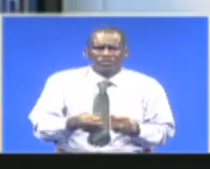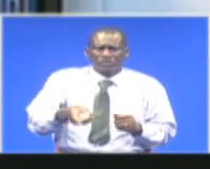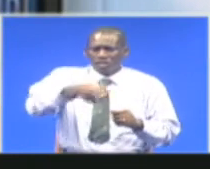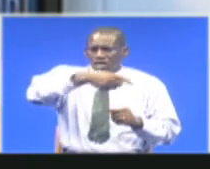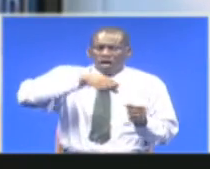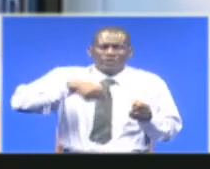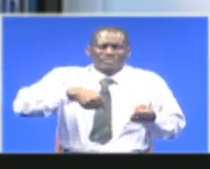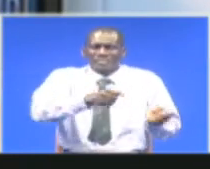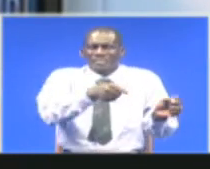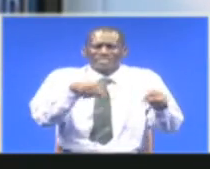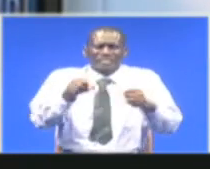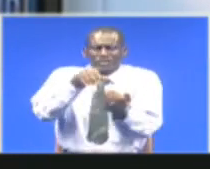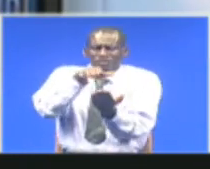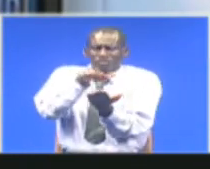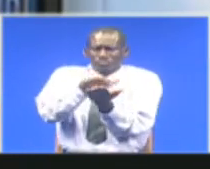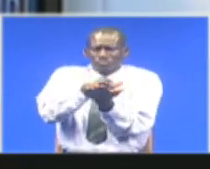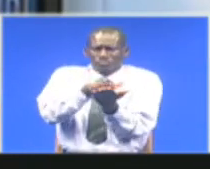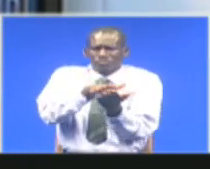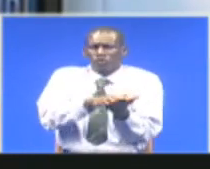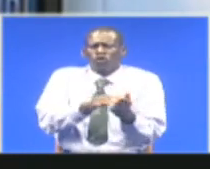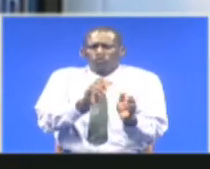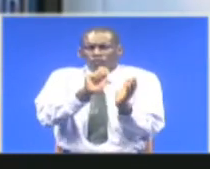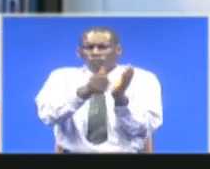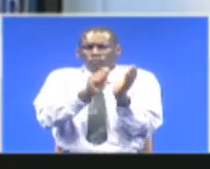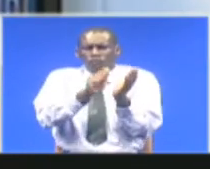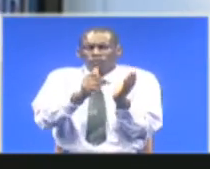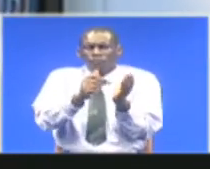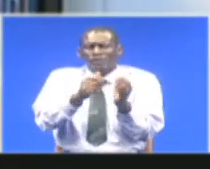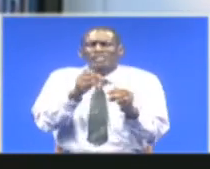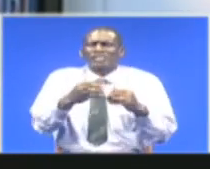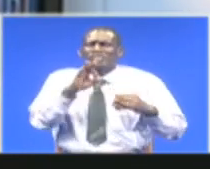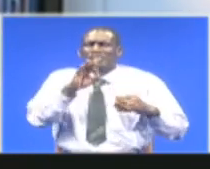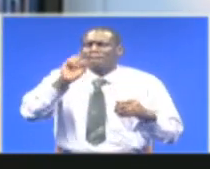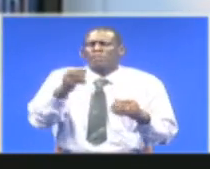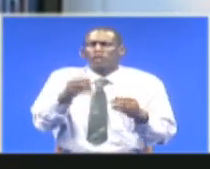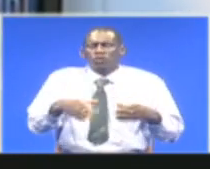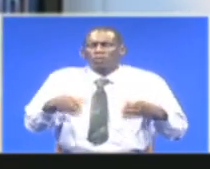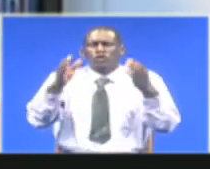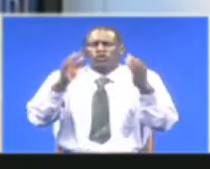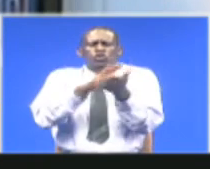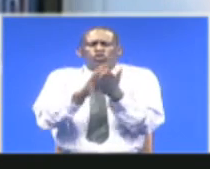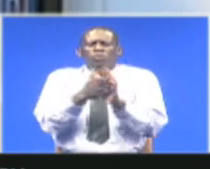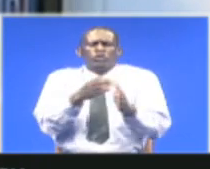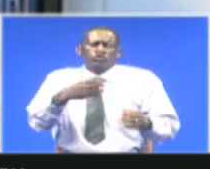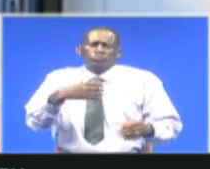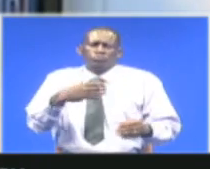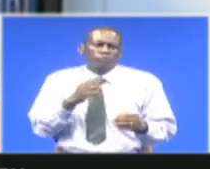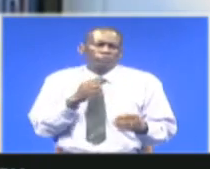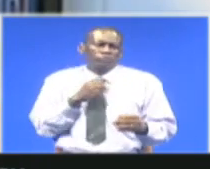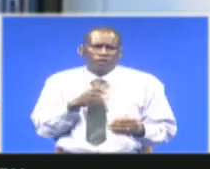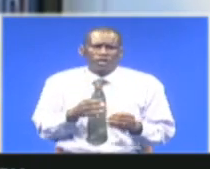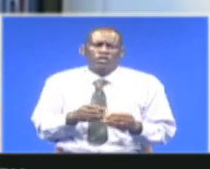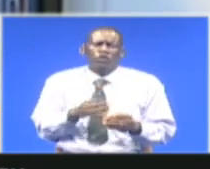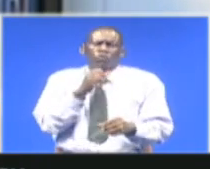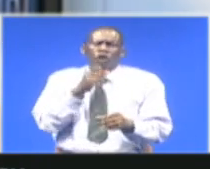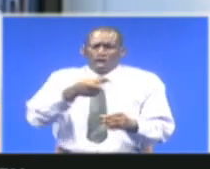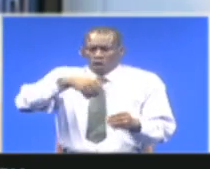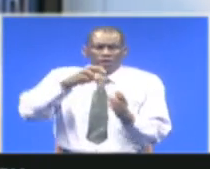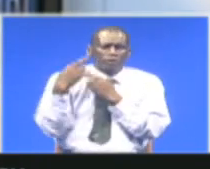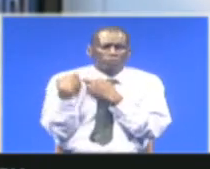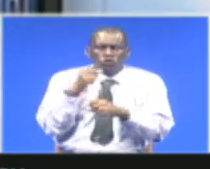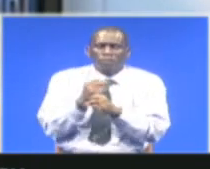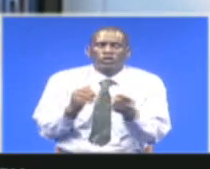grain reserve has over 3 million bags, so there's no need for any Kenyan to panic. Ours is to ensure that this food is distributed, we